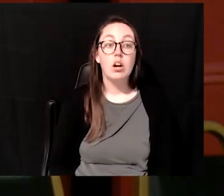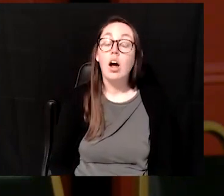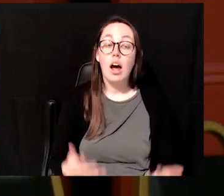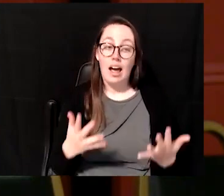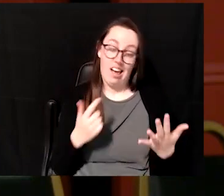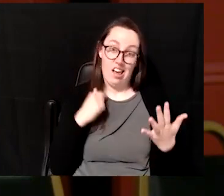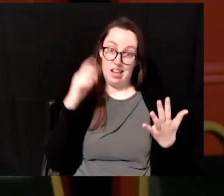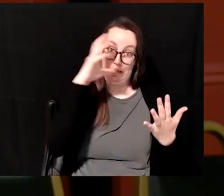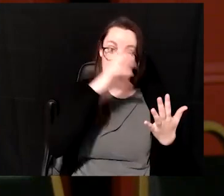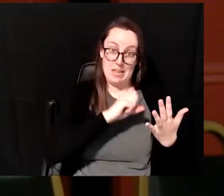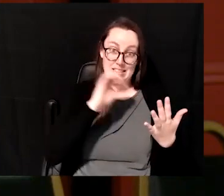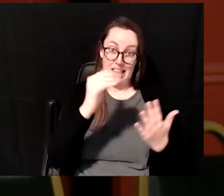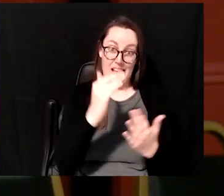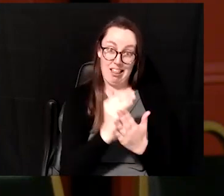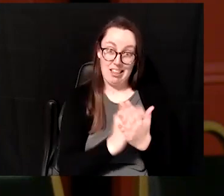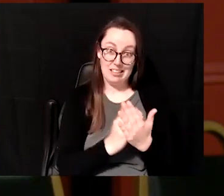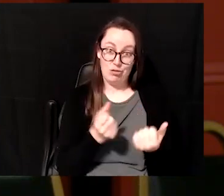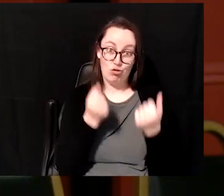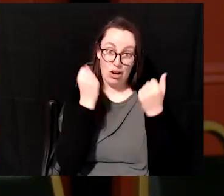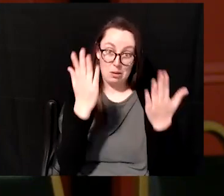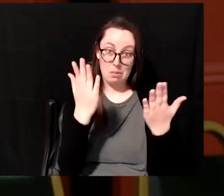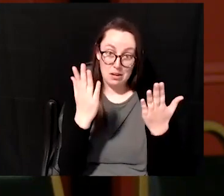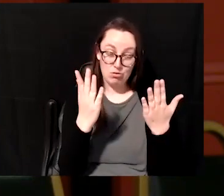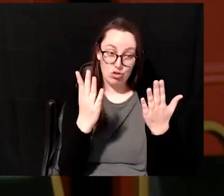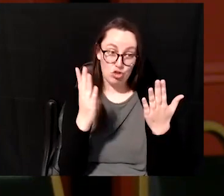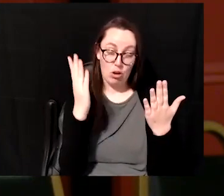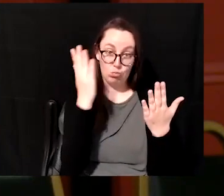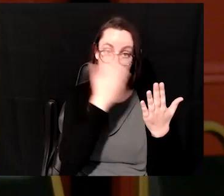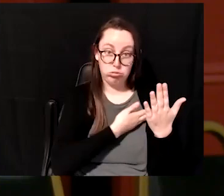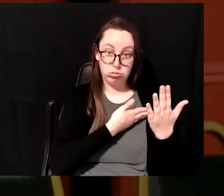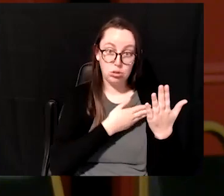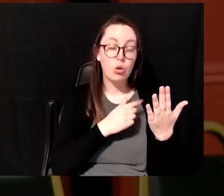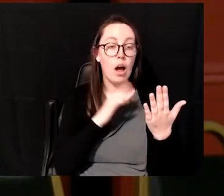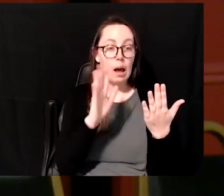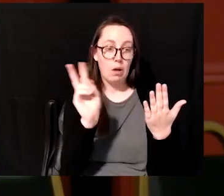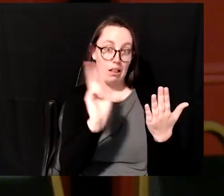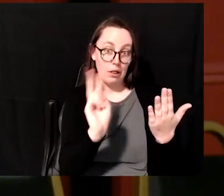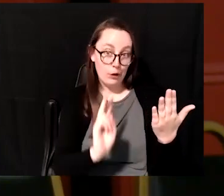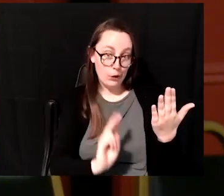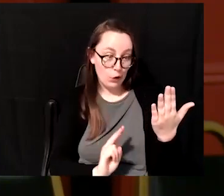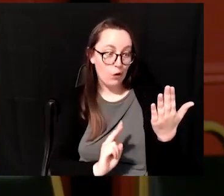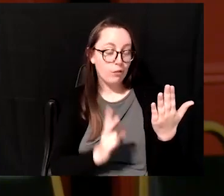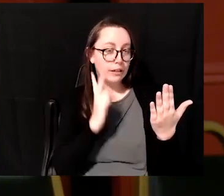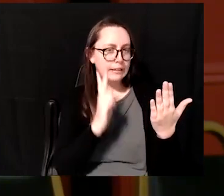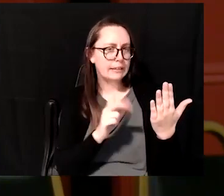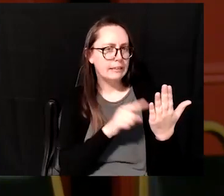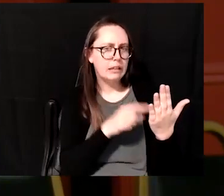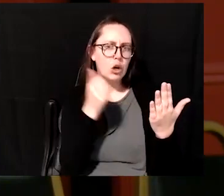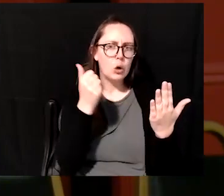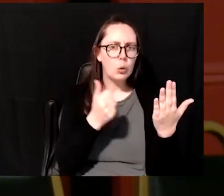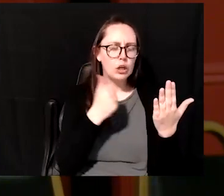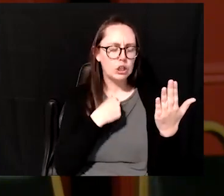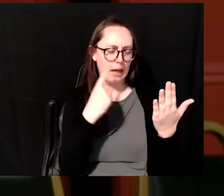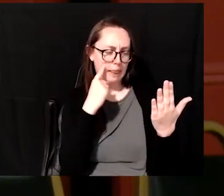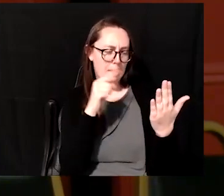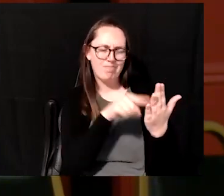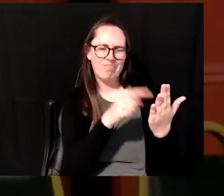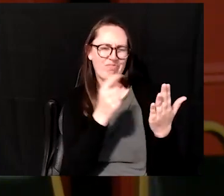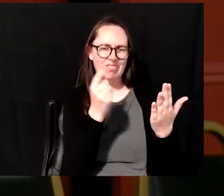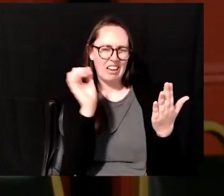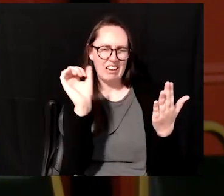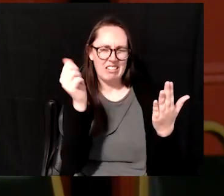look it over and uh give you my opinions of which ones I think are dumb and which ones have legs but that's that's